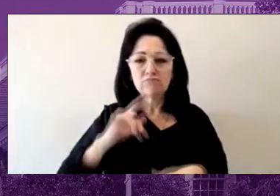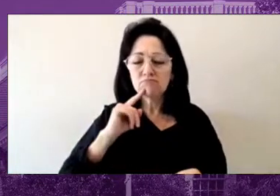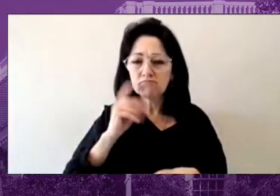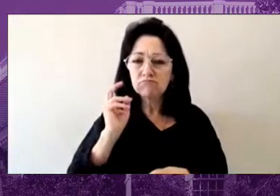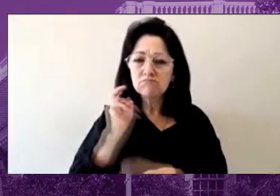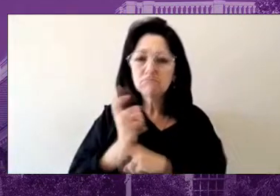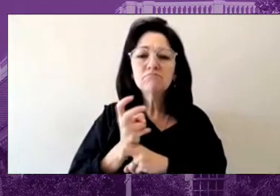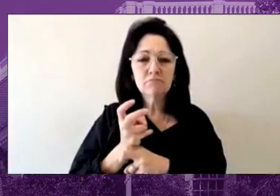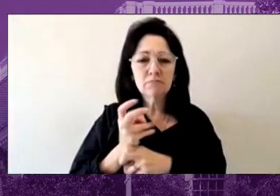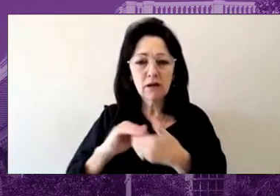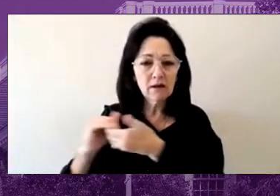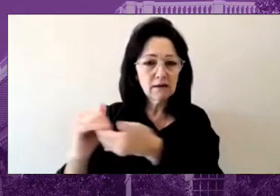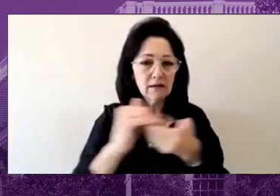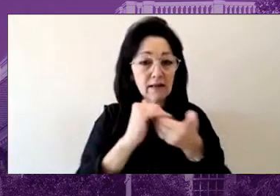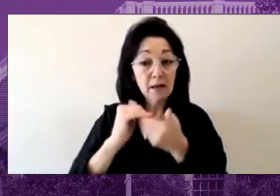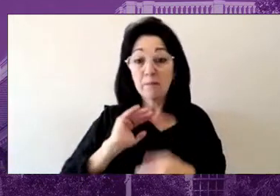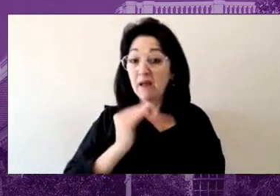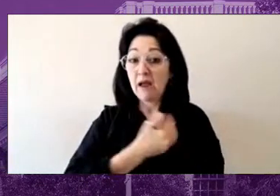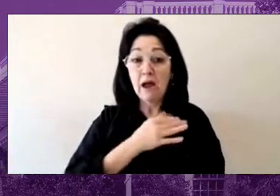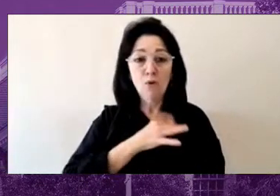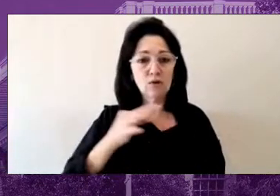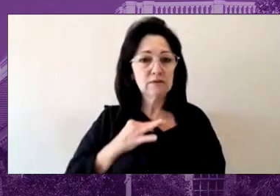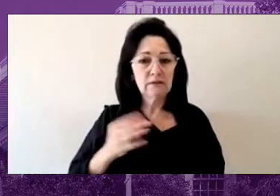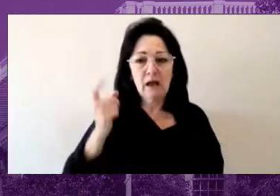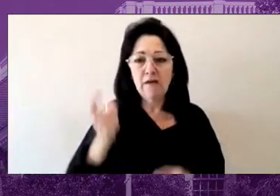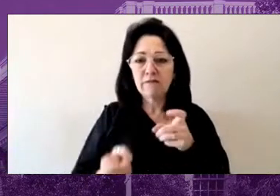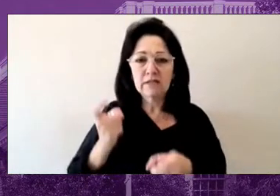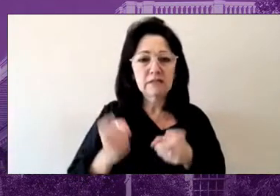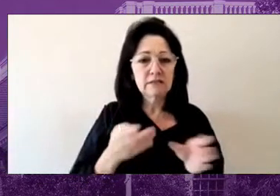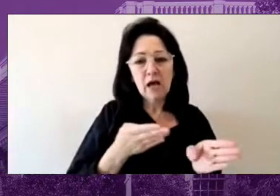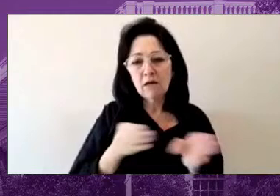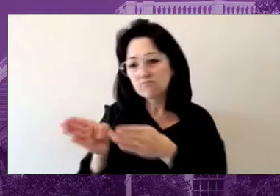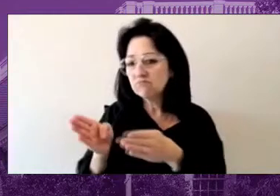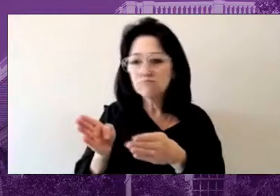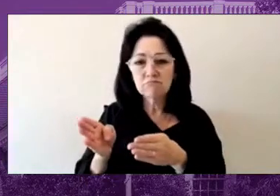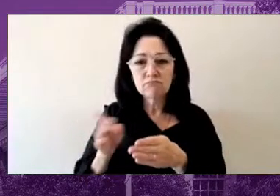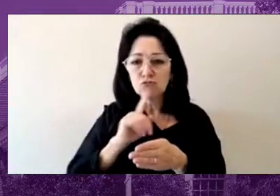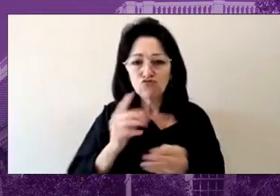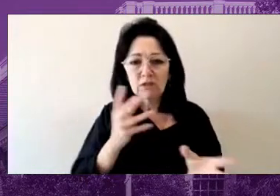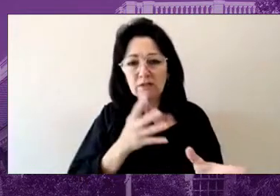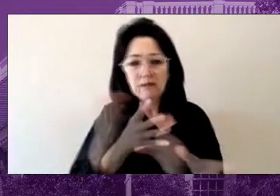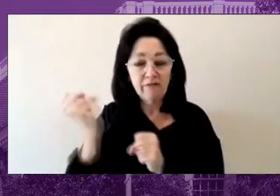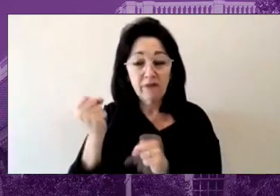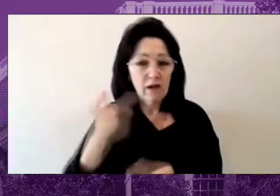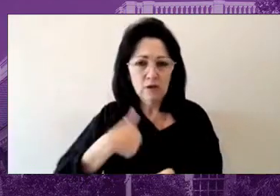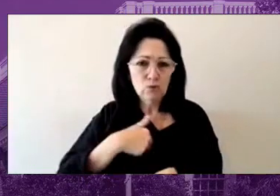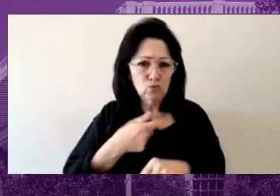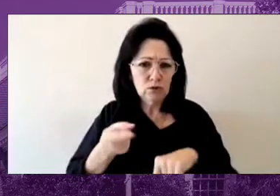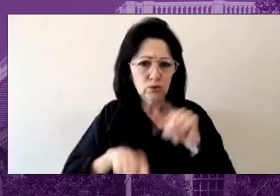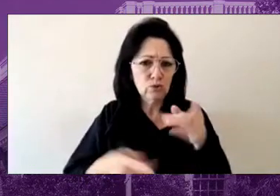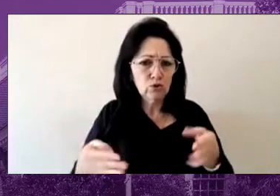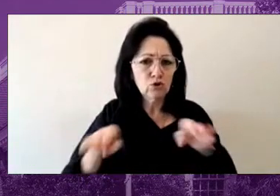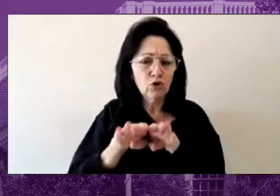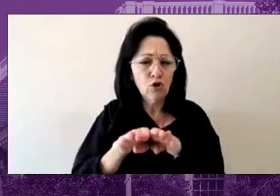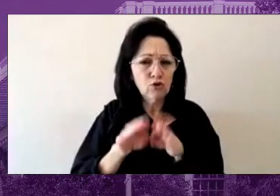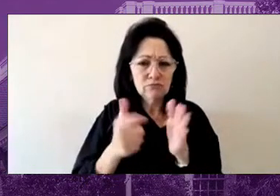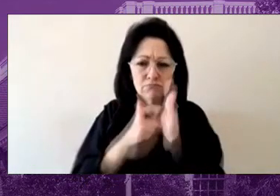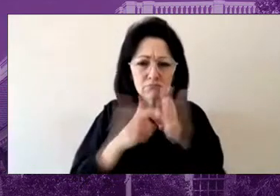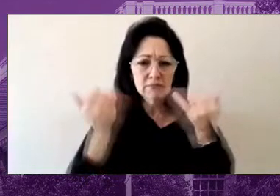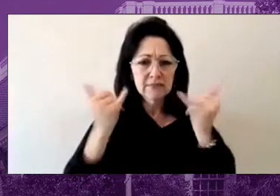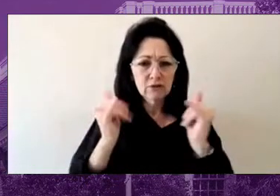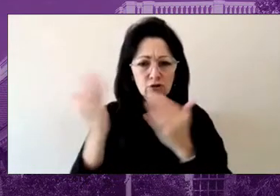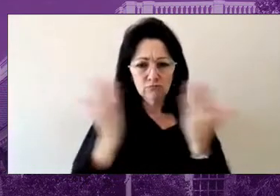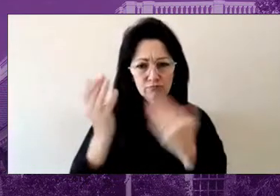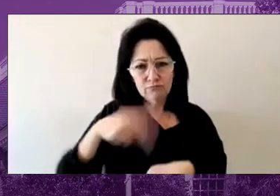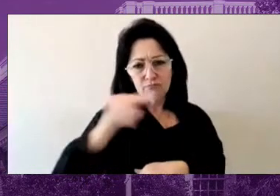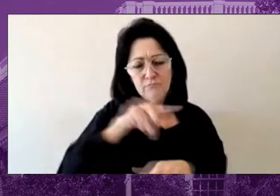staff adapted very, very quickly. We recognized early on we just couldn't close. We had to serve the citizens of Delaware in this critical